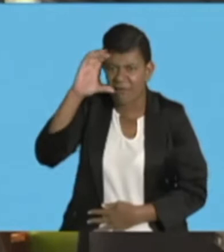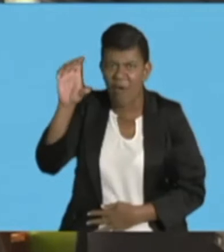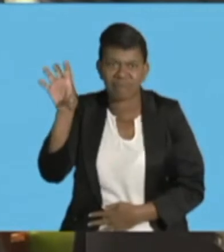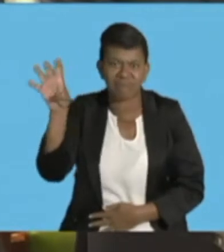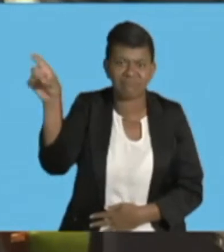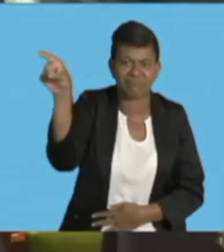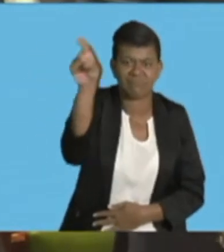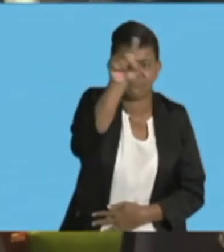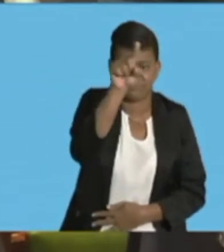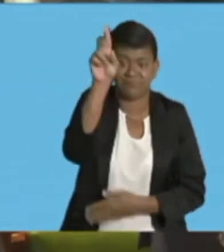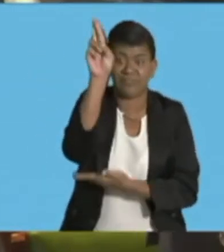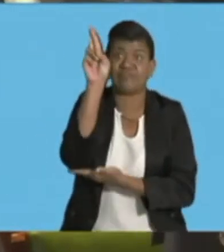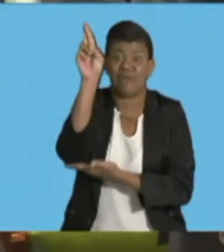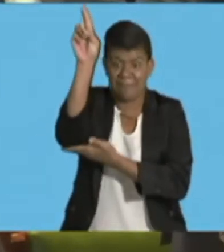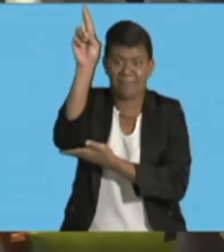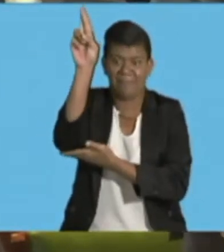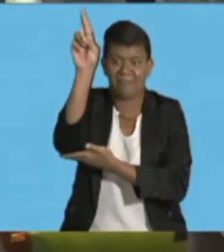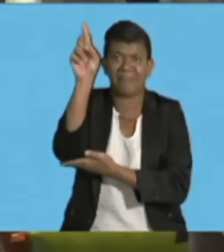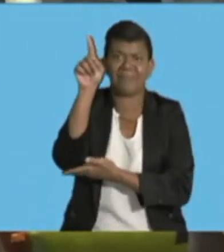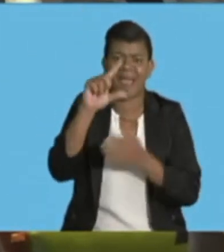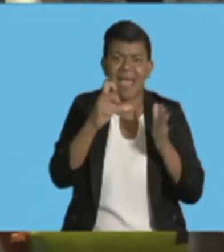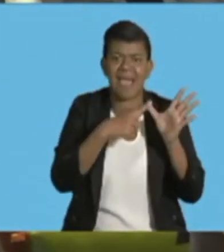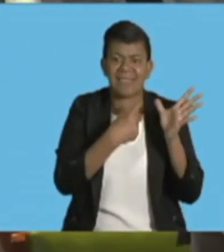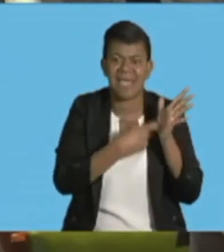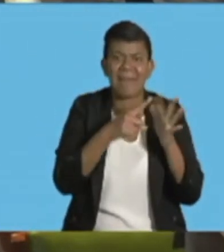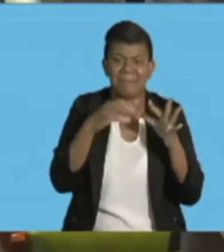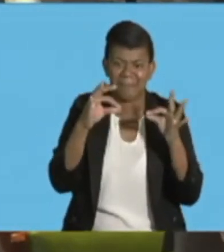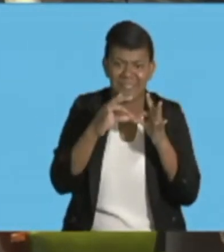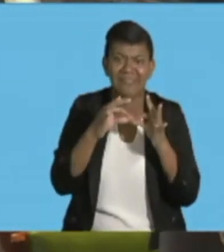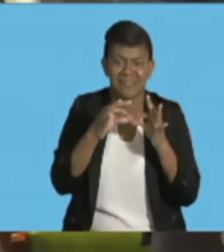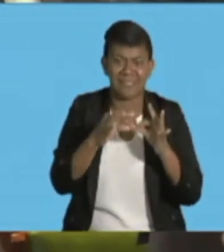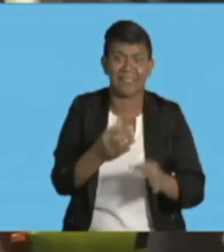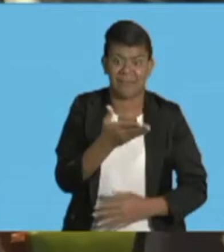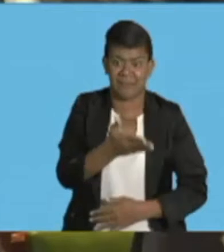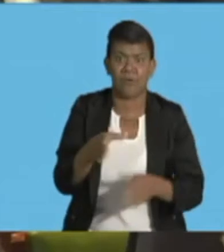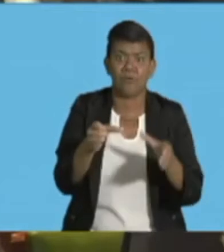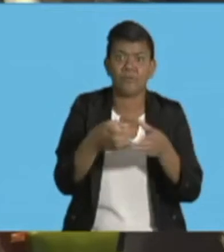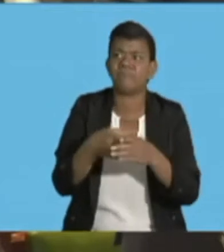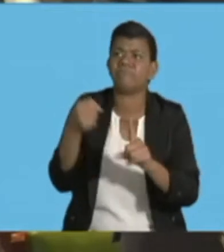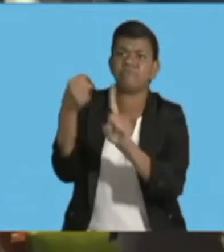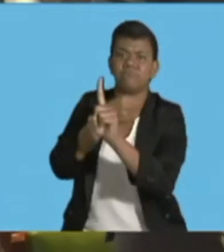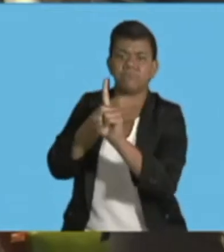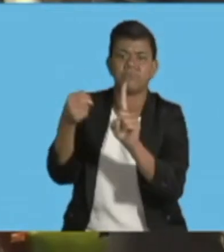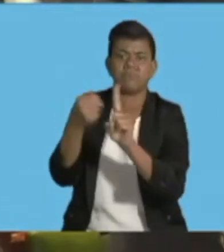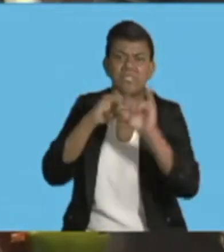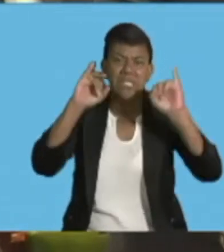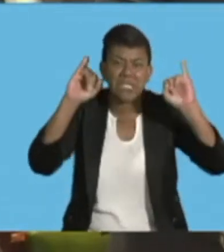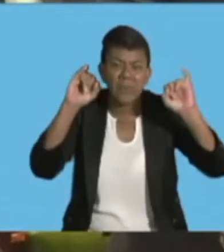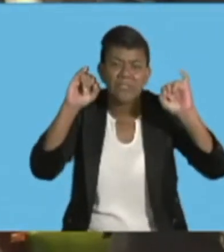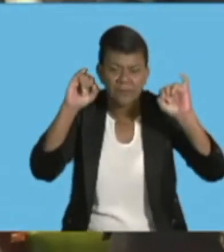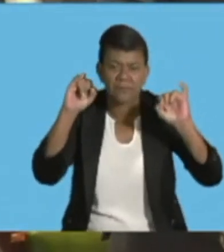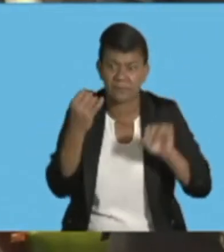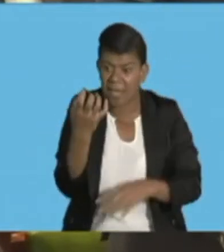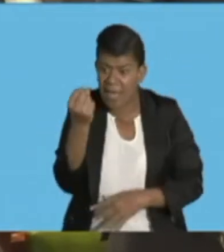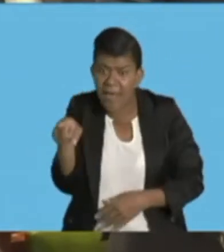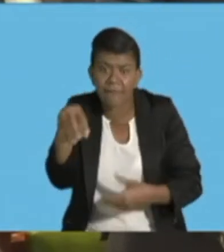Eastern Caribbean States to provide high-level advisory support for championing issues relevant to small states with the objective of achieving tangible